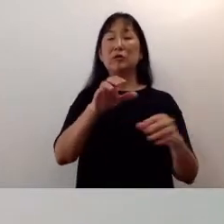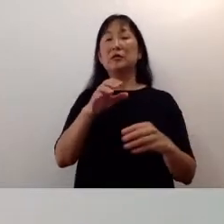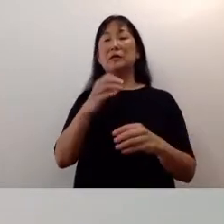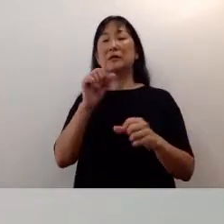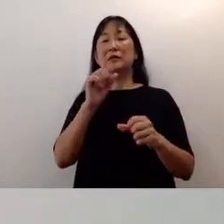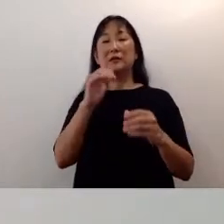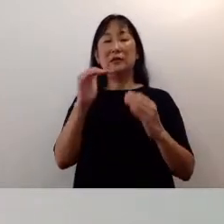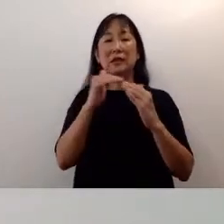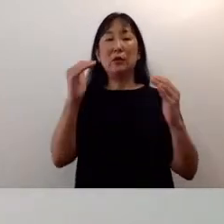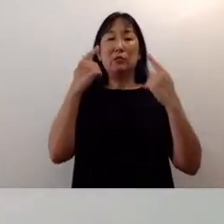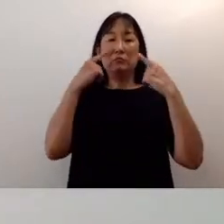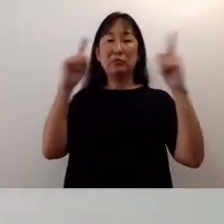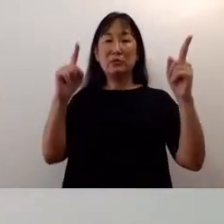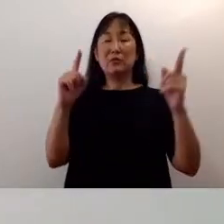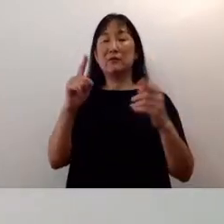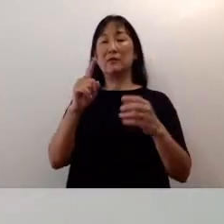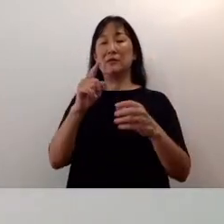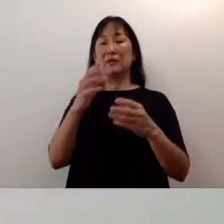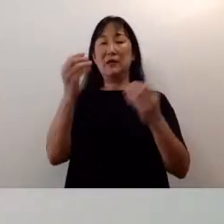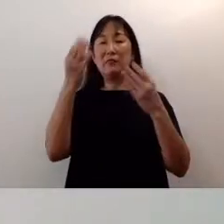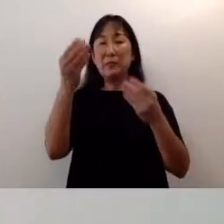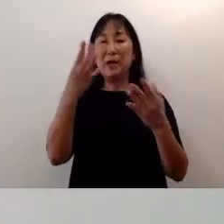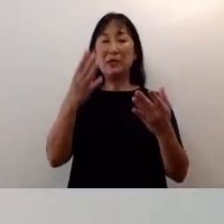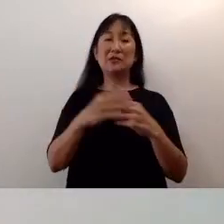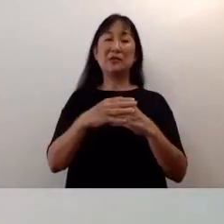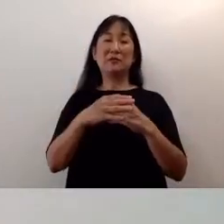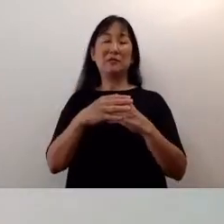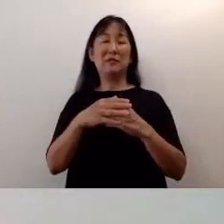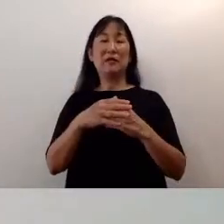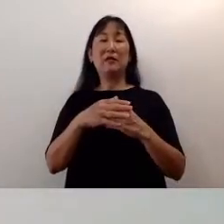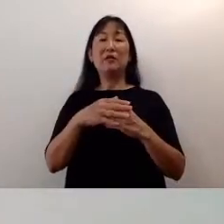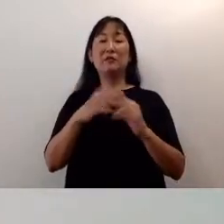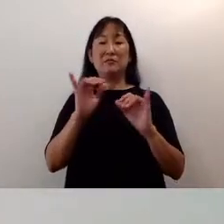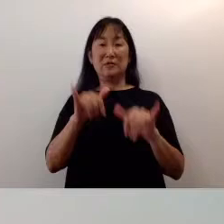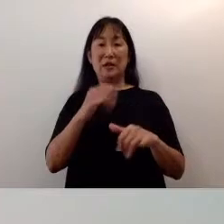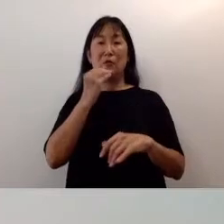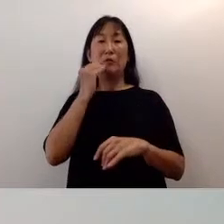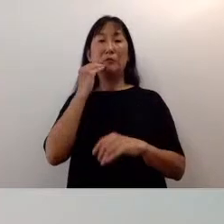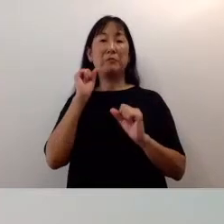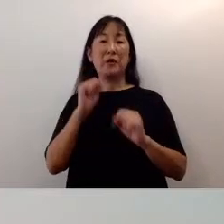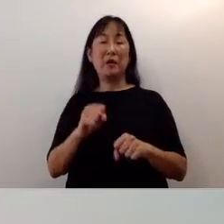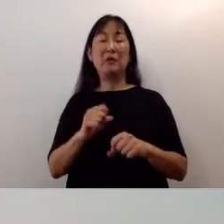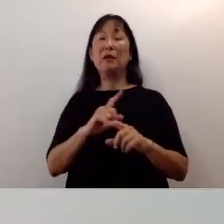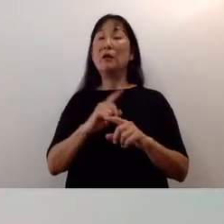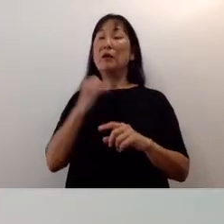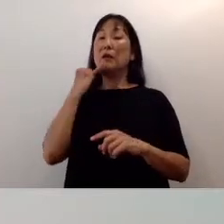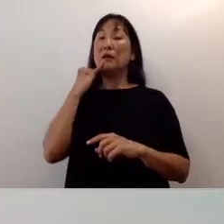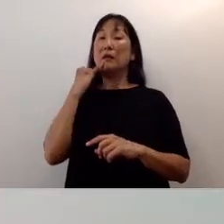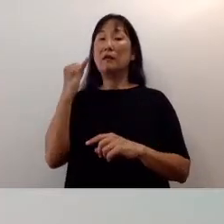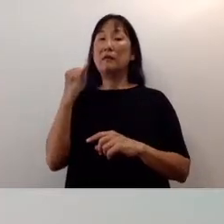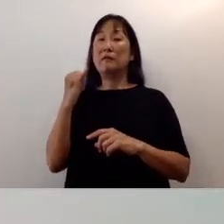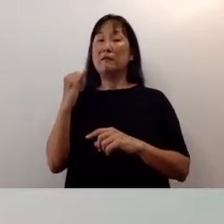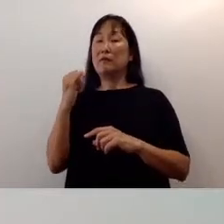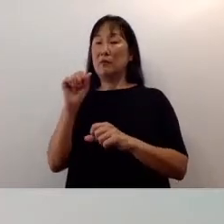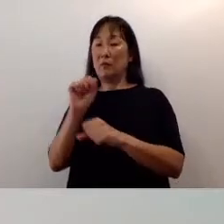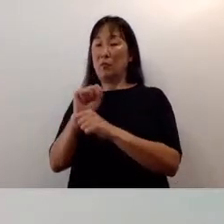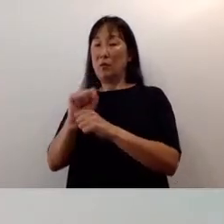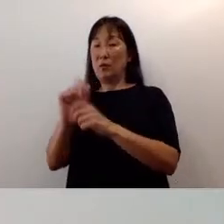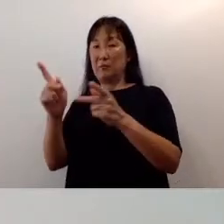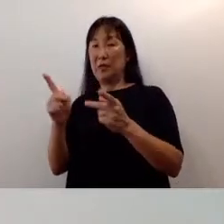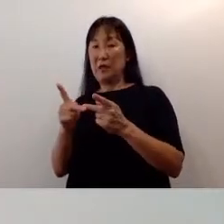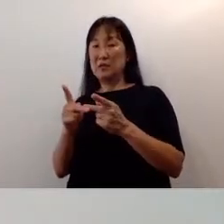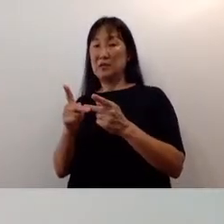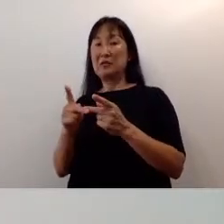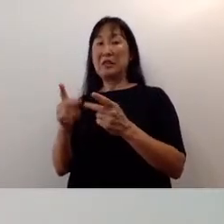all necessary information, materials, and equipment. The memo went on further to talk about how work sites could make arrangements for